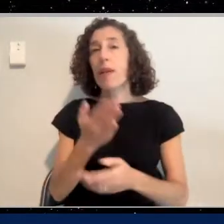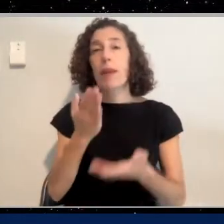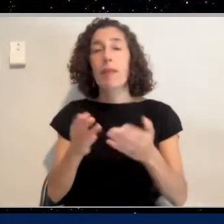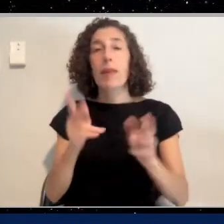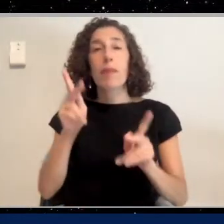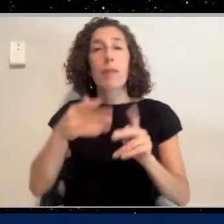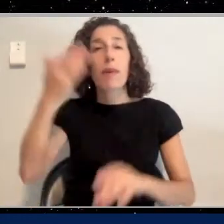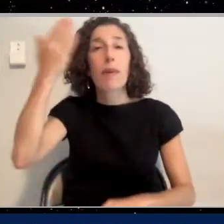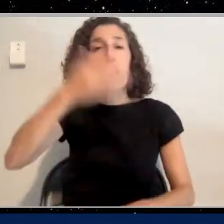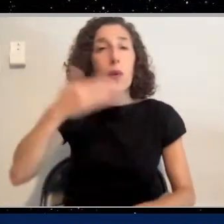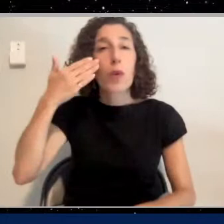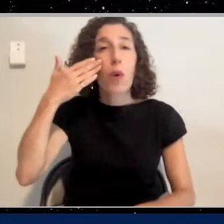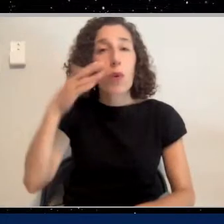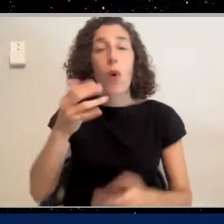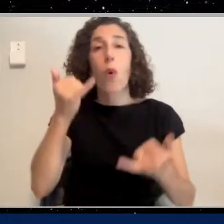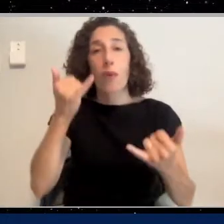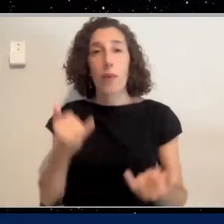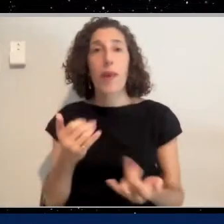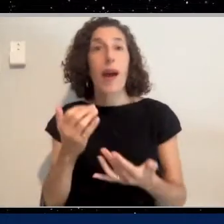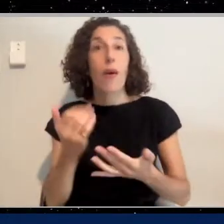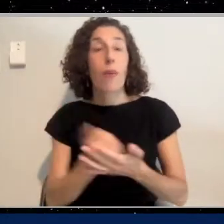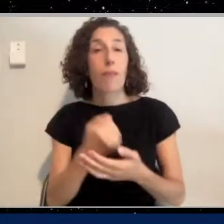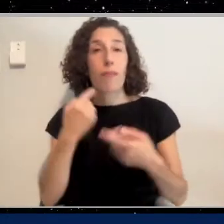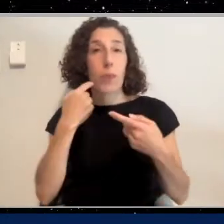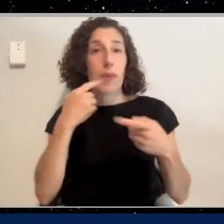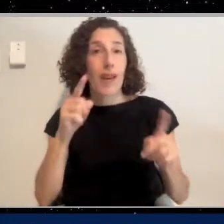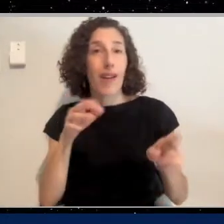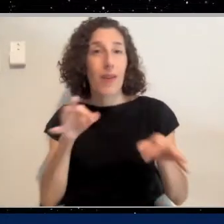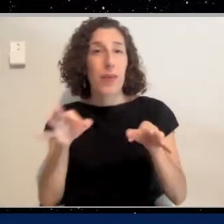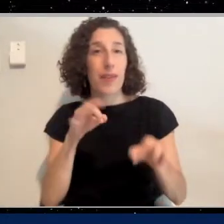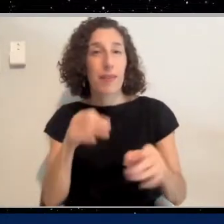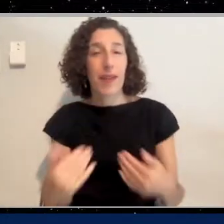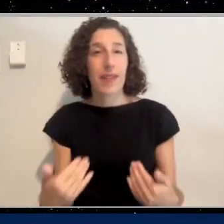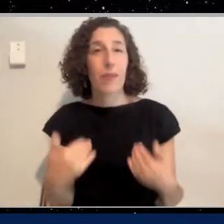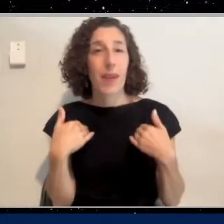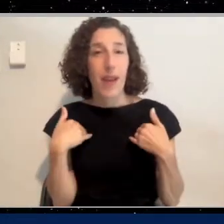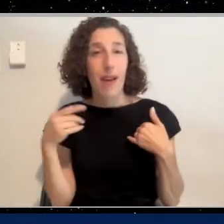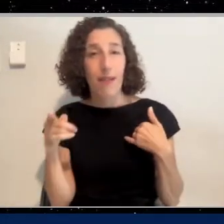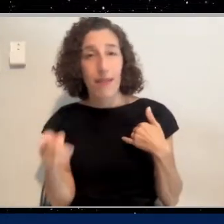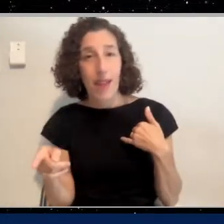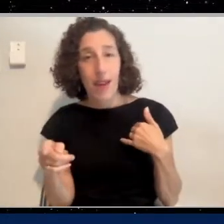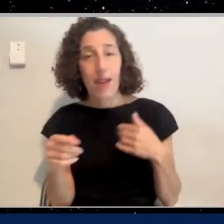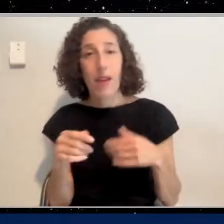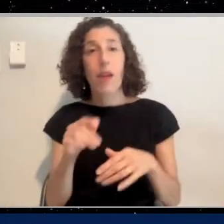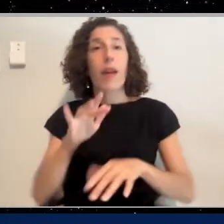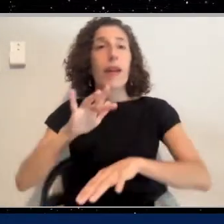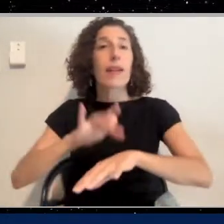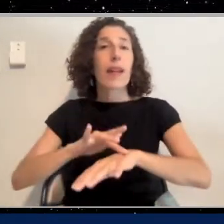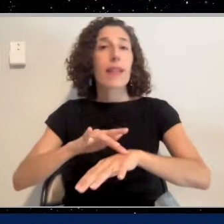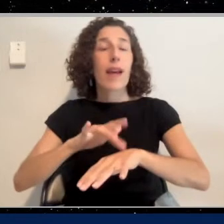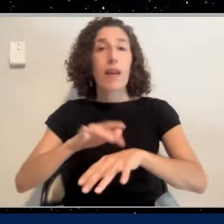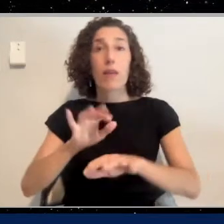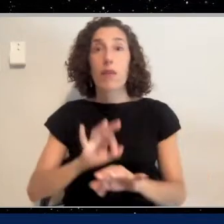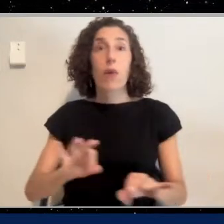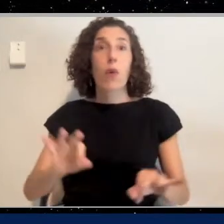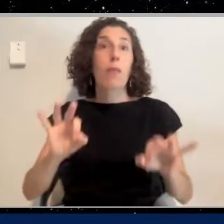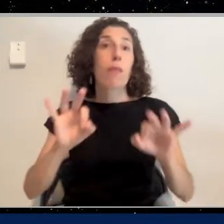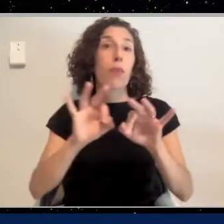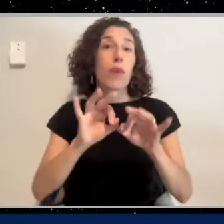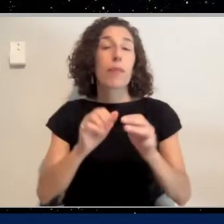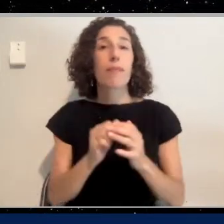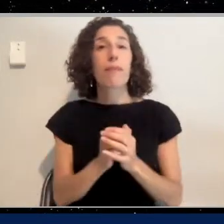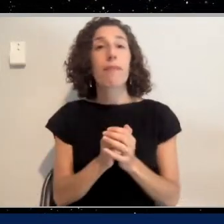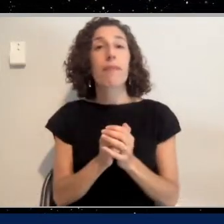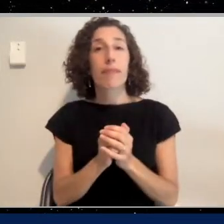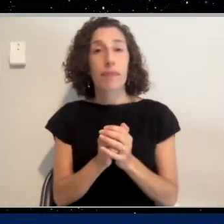are tactile. Right. For example, we just opened up an exhibit all about our sick bay, which is a space that we're working